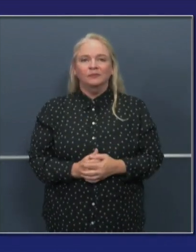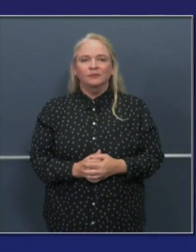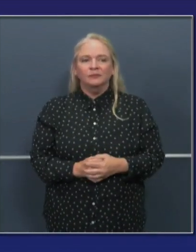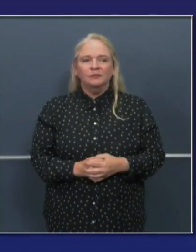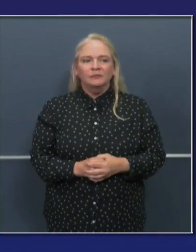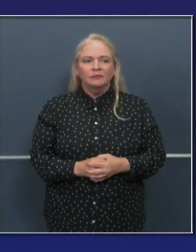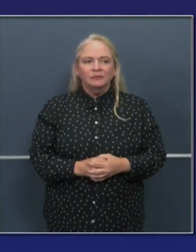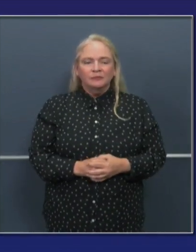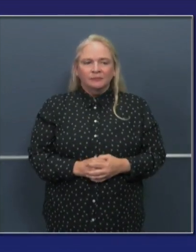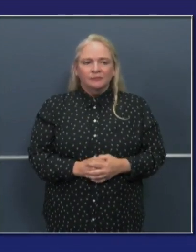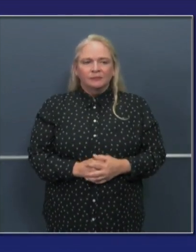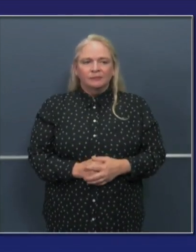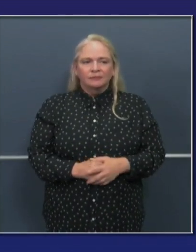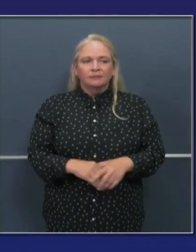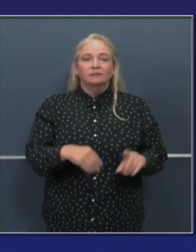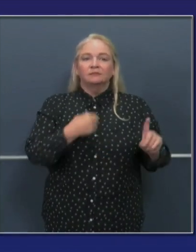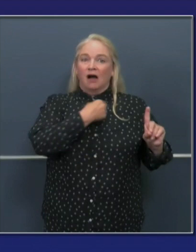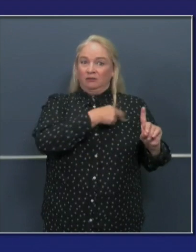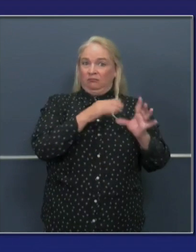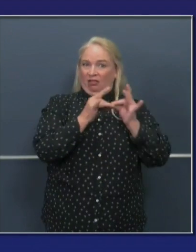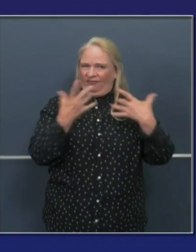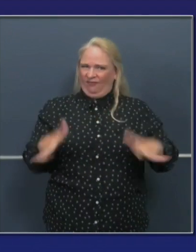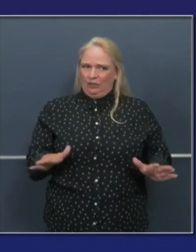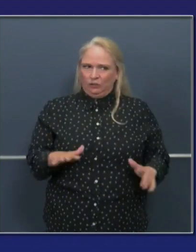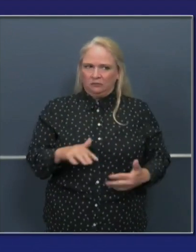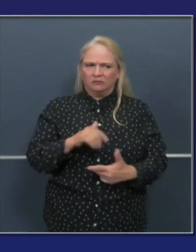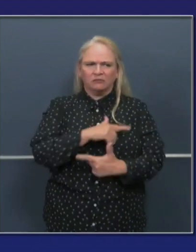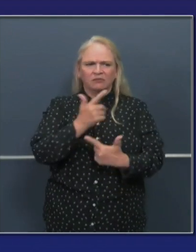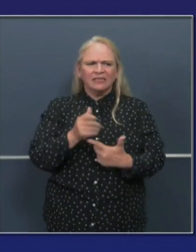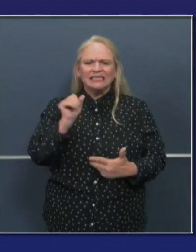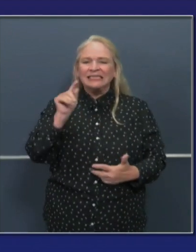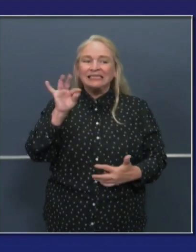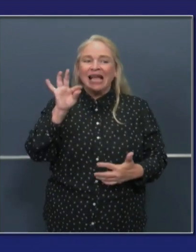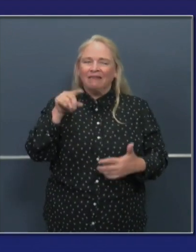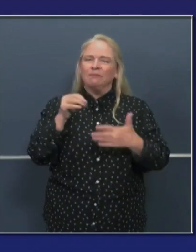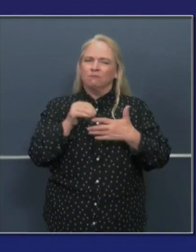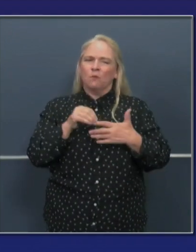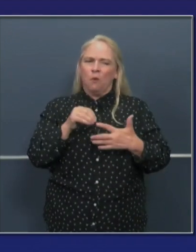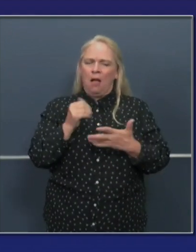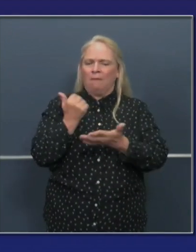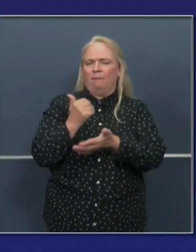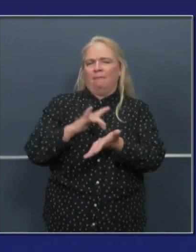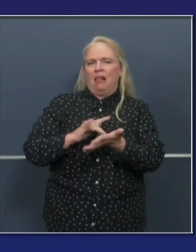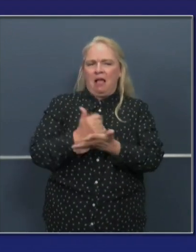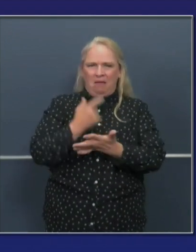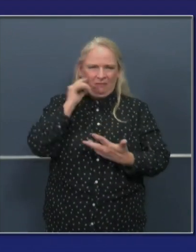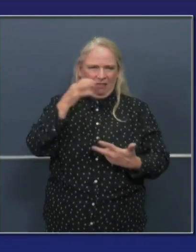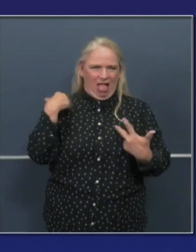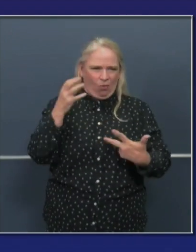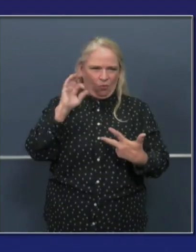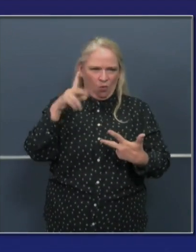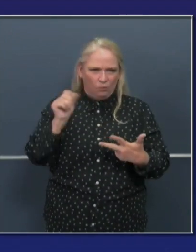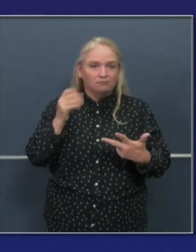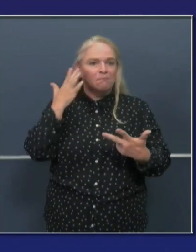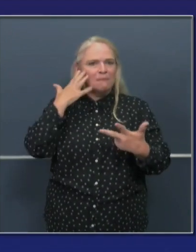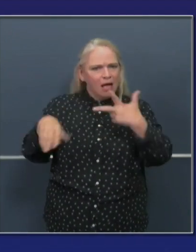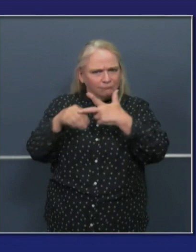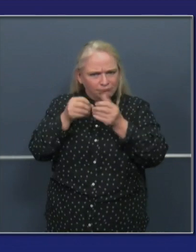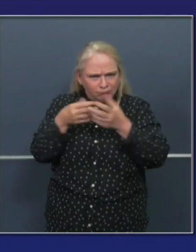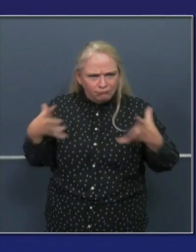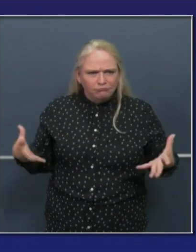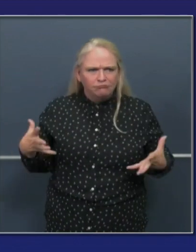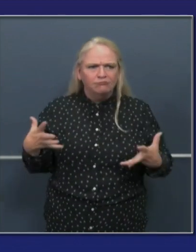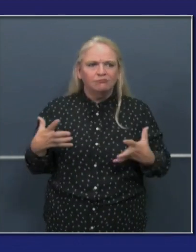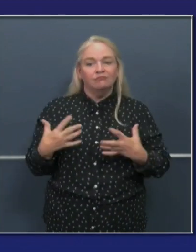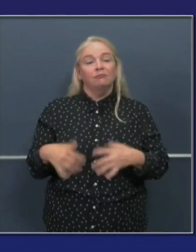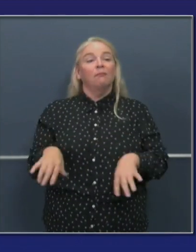one part of it. Again, procuring sites, places, beds to put people, staff those beds was important,